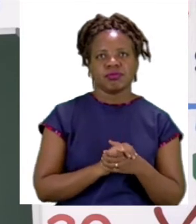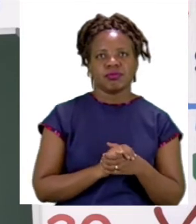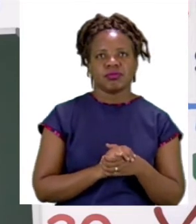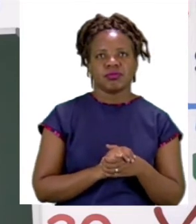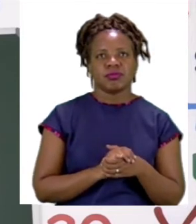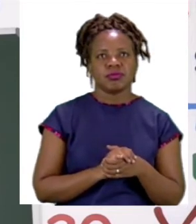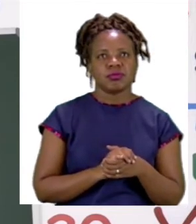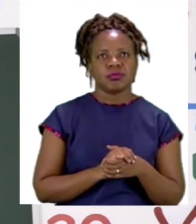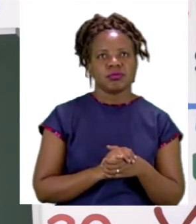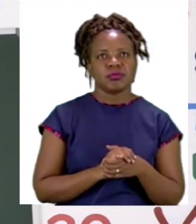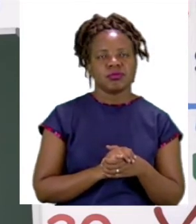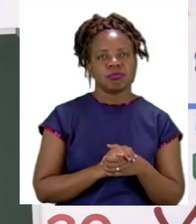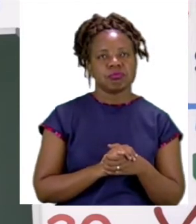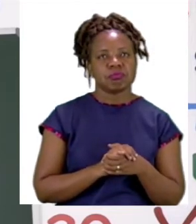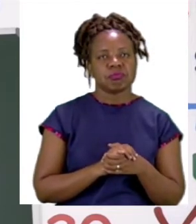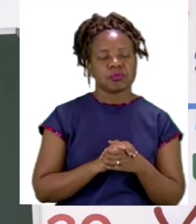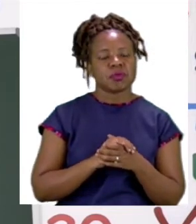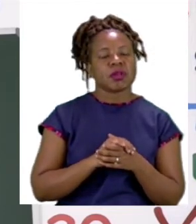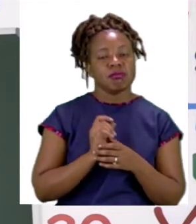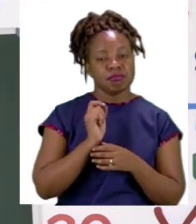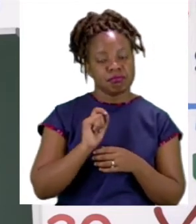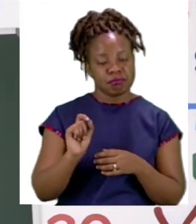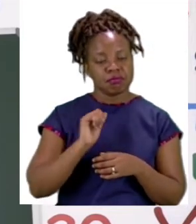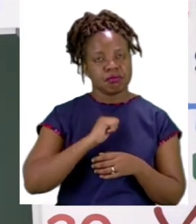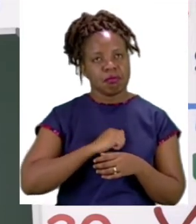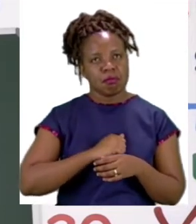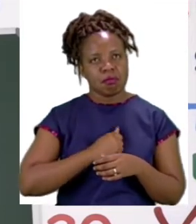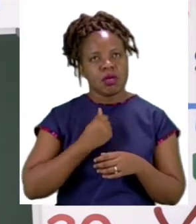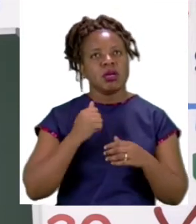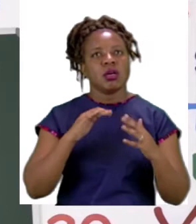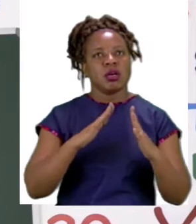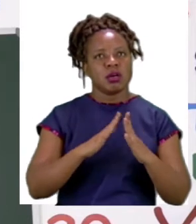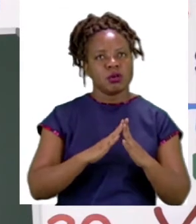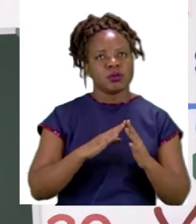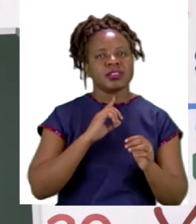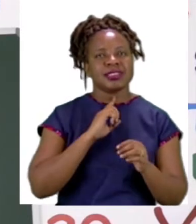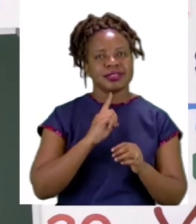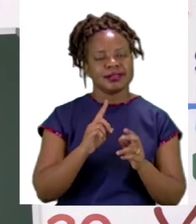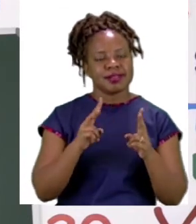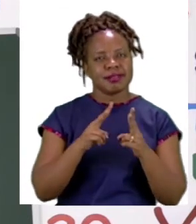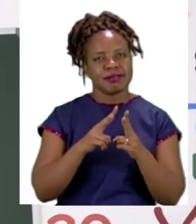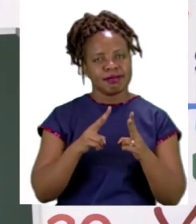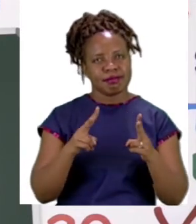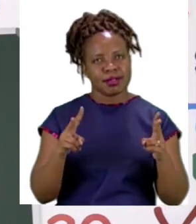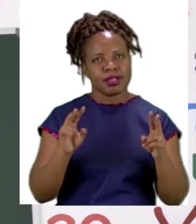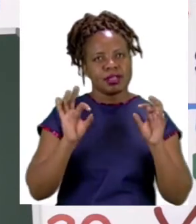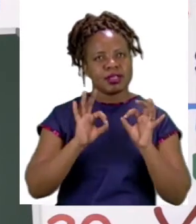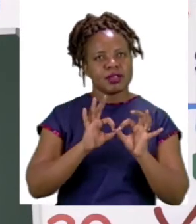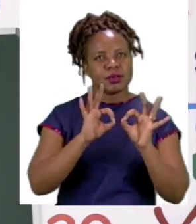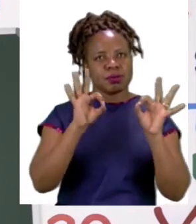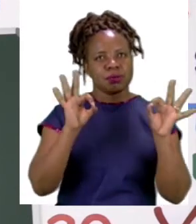I have written my sentence. My house is very beautiful. To finish my sentence, I'm going